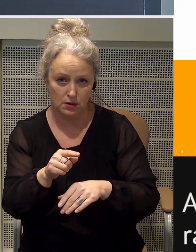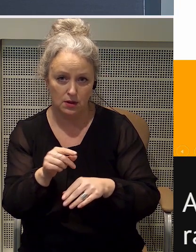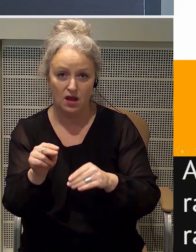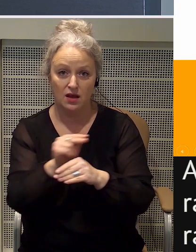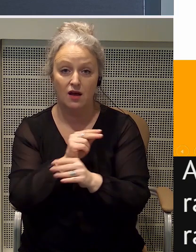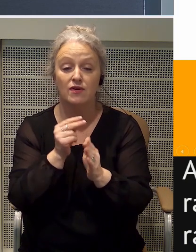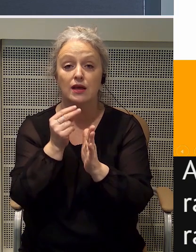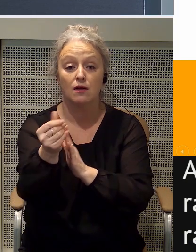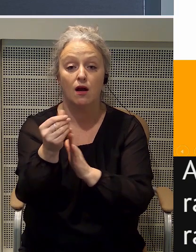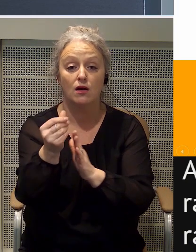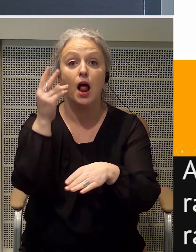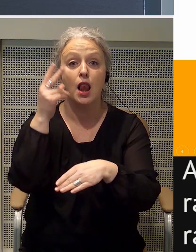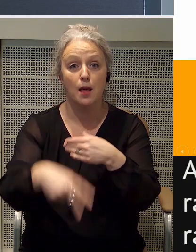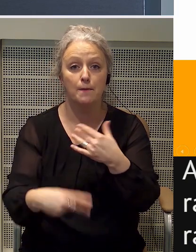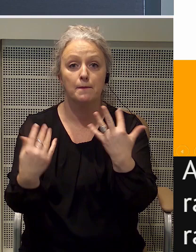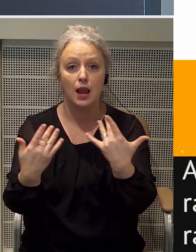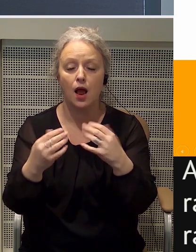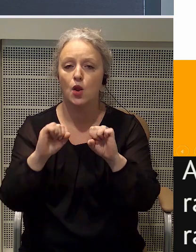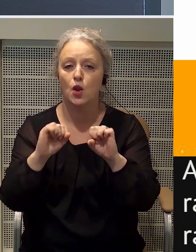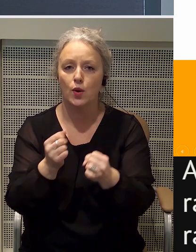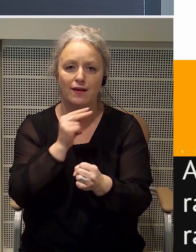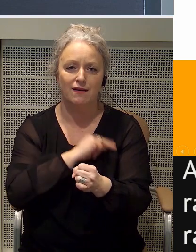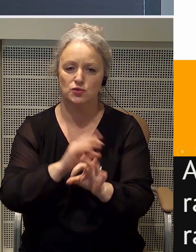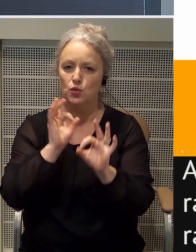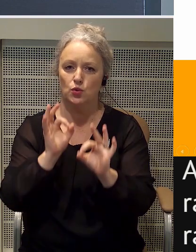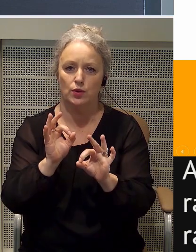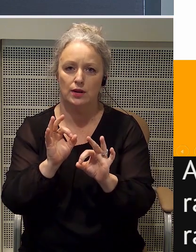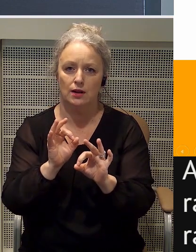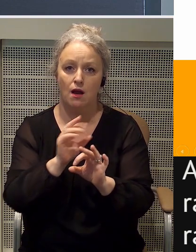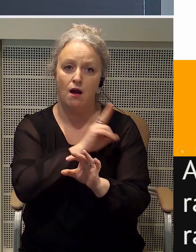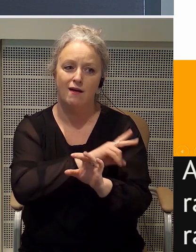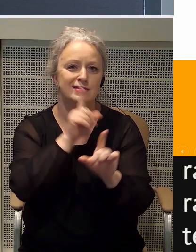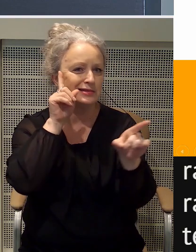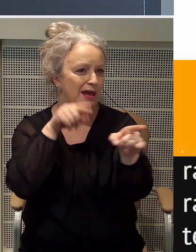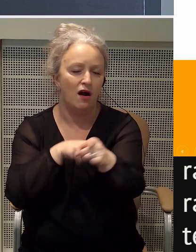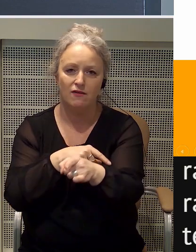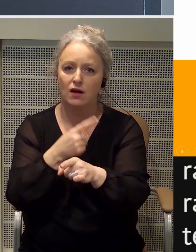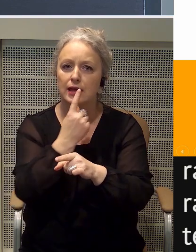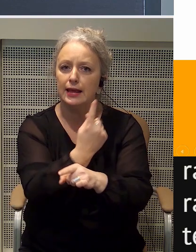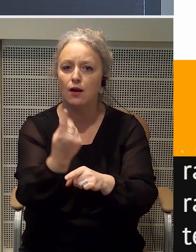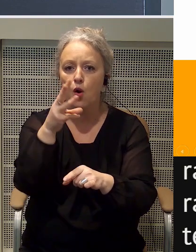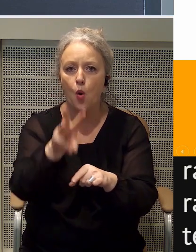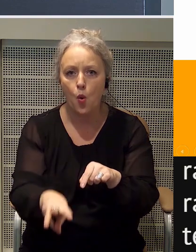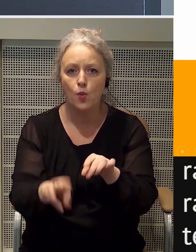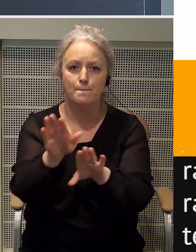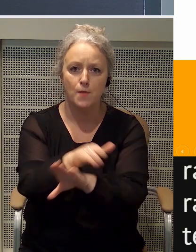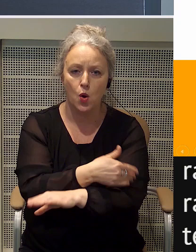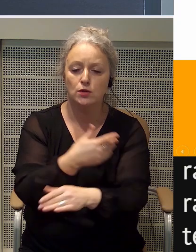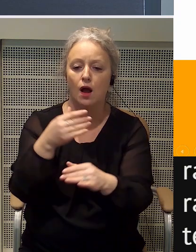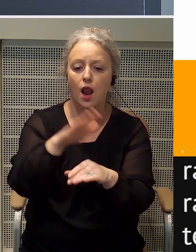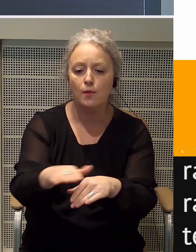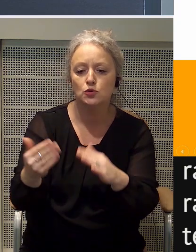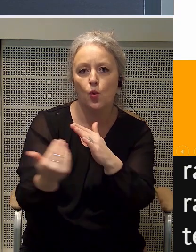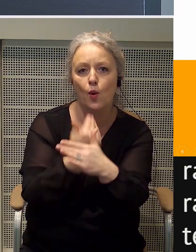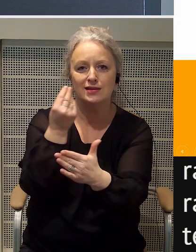and we have decided in our foundation that if the treatment is